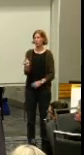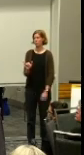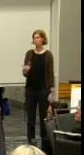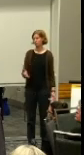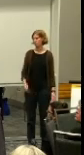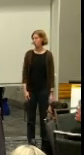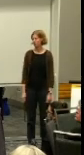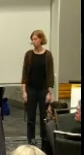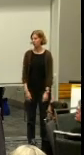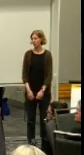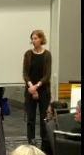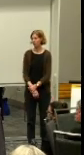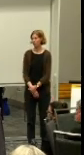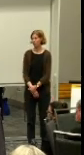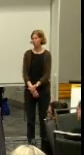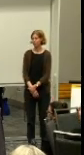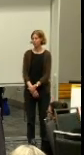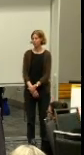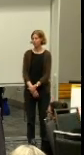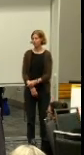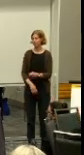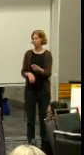currently funded. Okay.